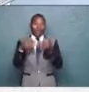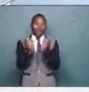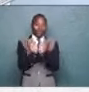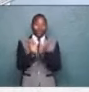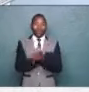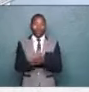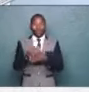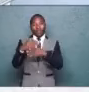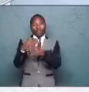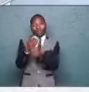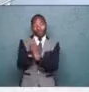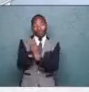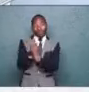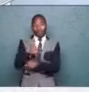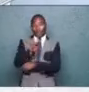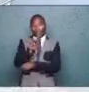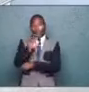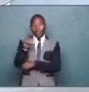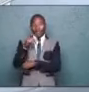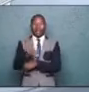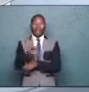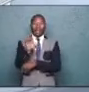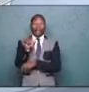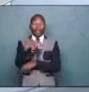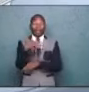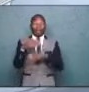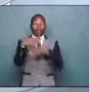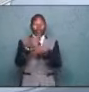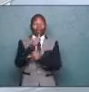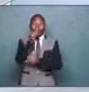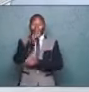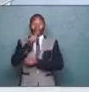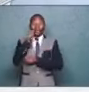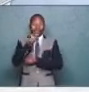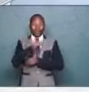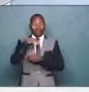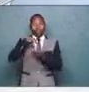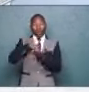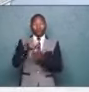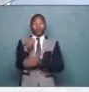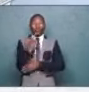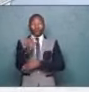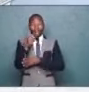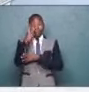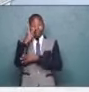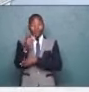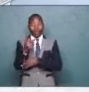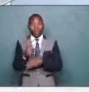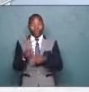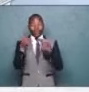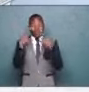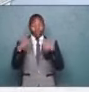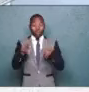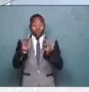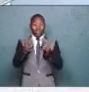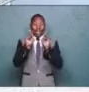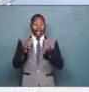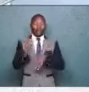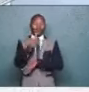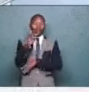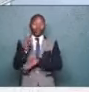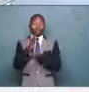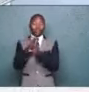makonsolo, bungo loyendetsa zisankho layitana mabungo omwe siyaboma komanso amene amayang'anira za maufulu a anthu